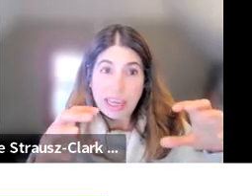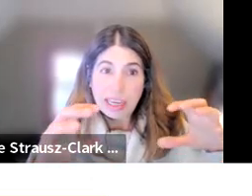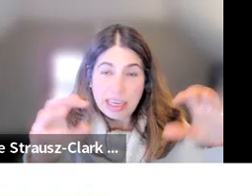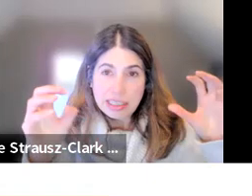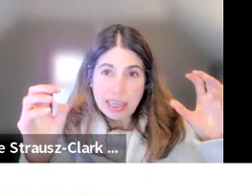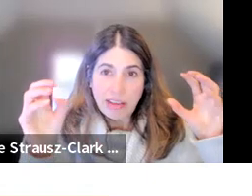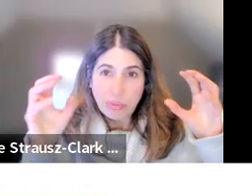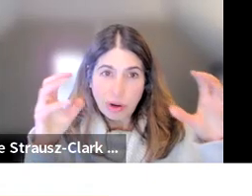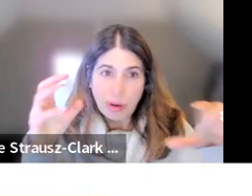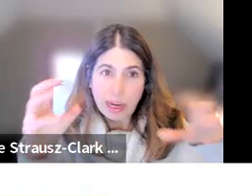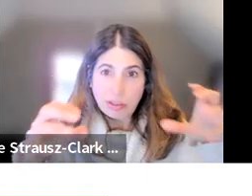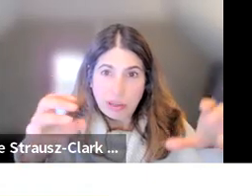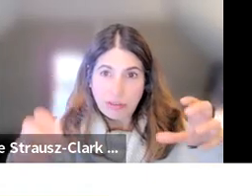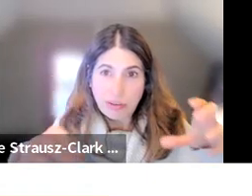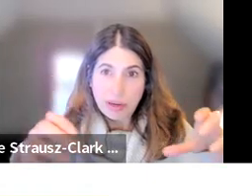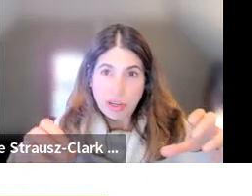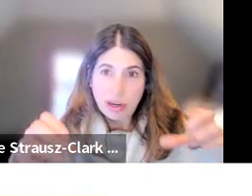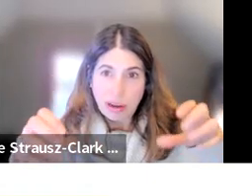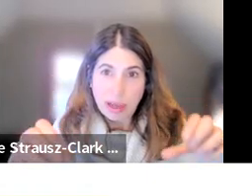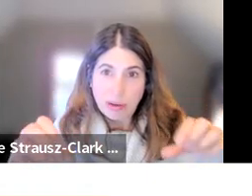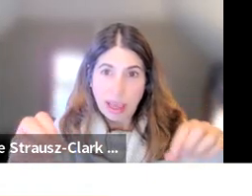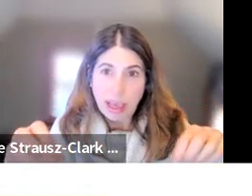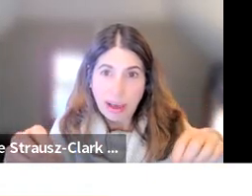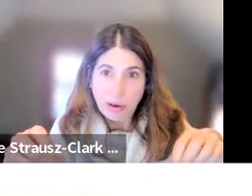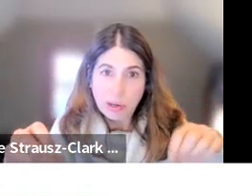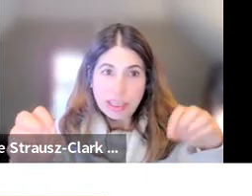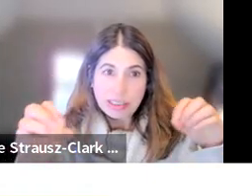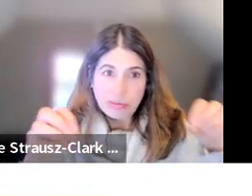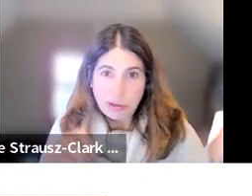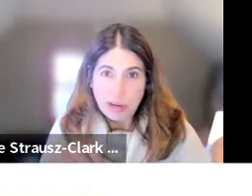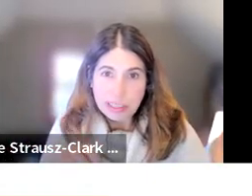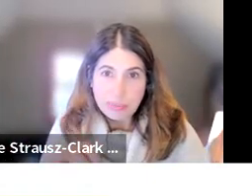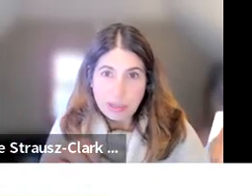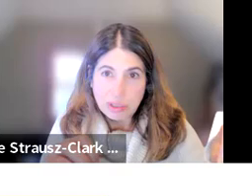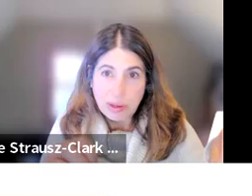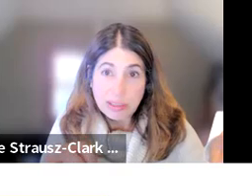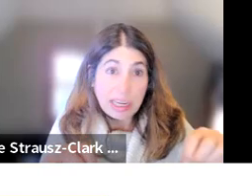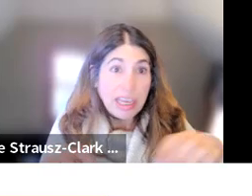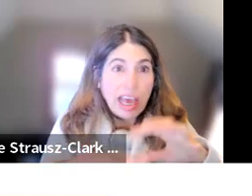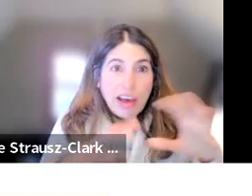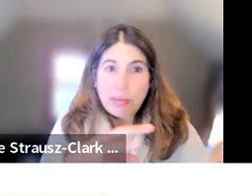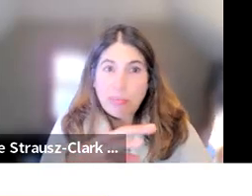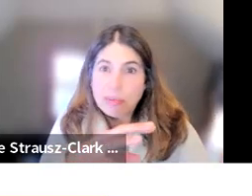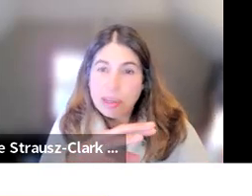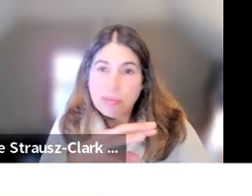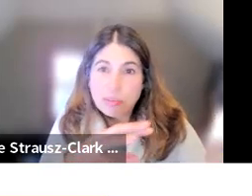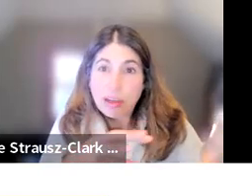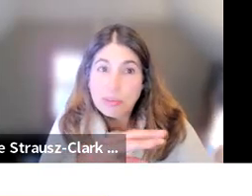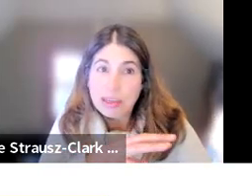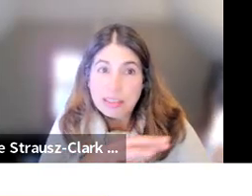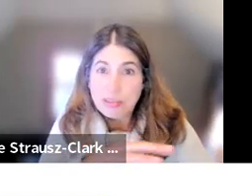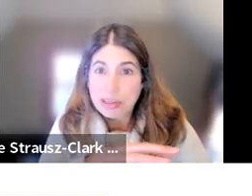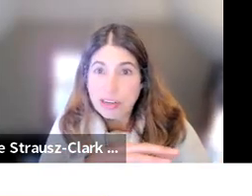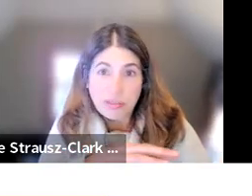would like to have more granular information about how different crisis teams are responding, how they might be